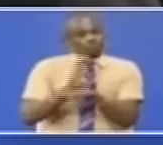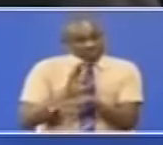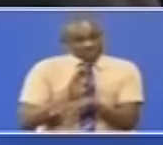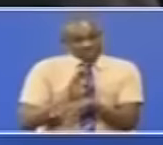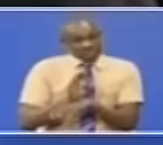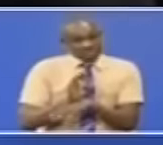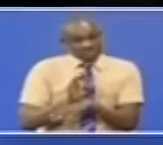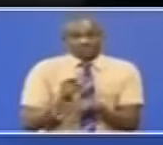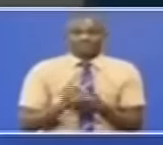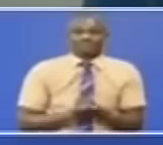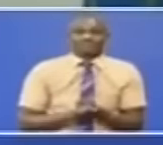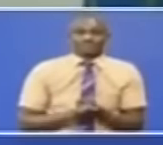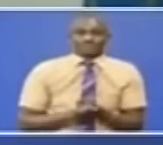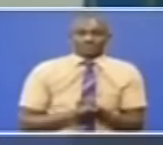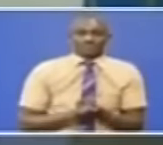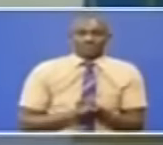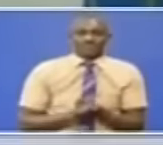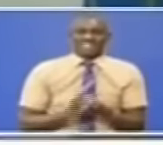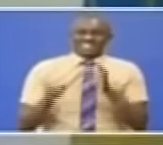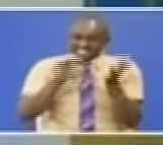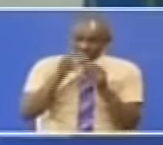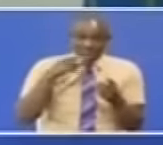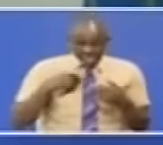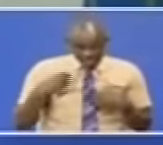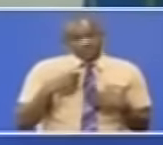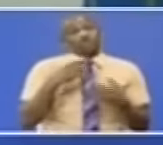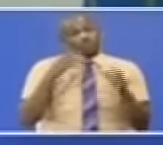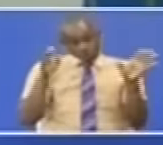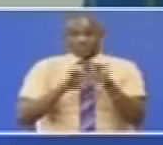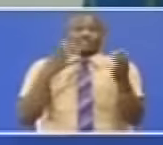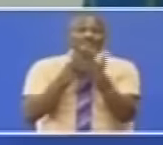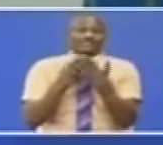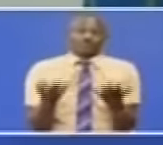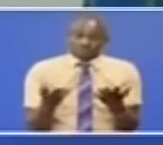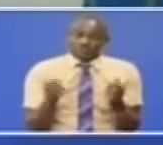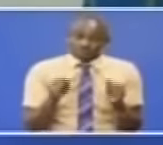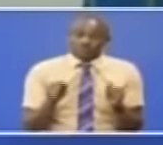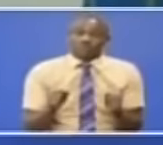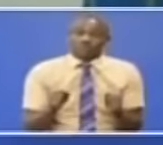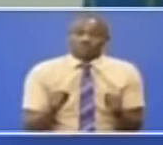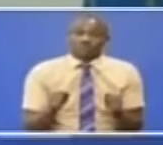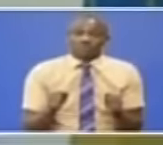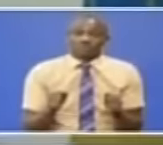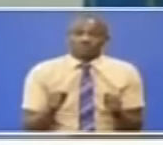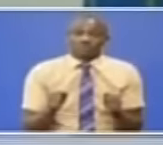the Rwandan soil. Something close to being imprisoned, you know,